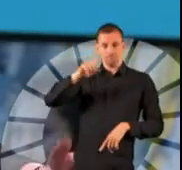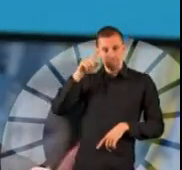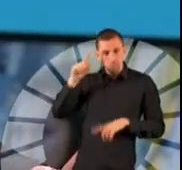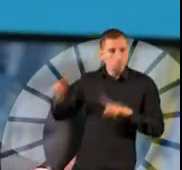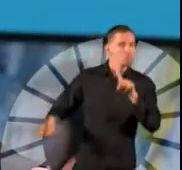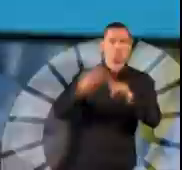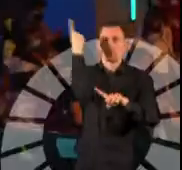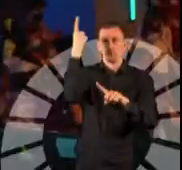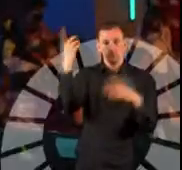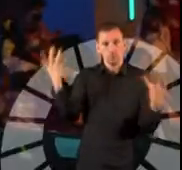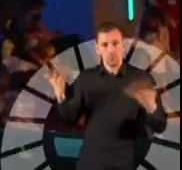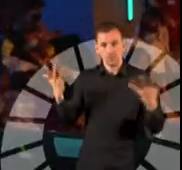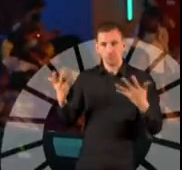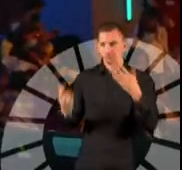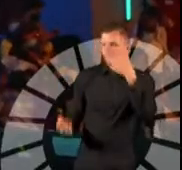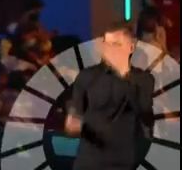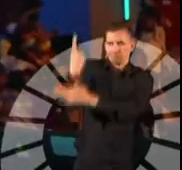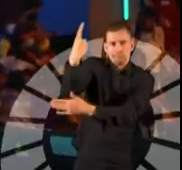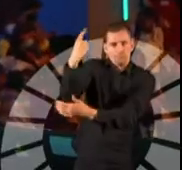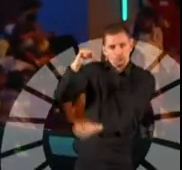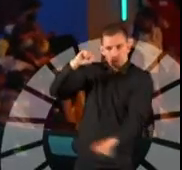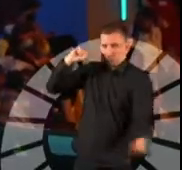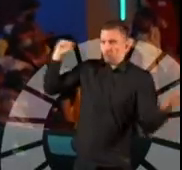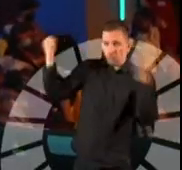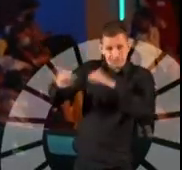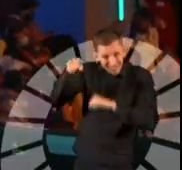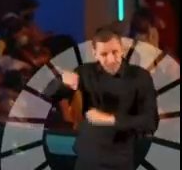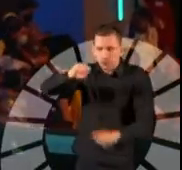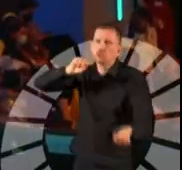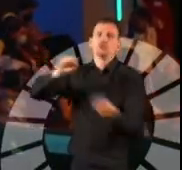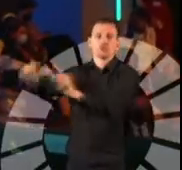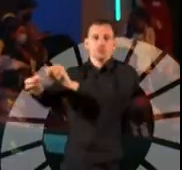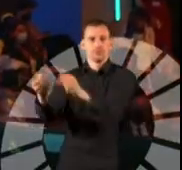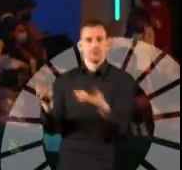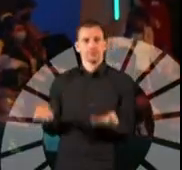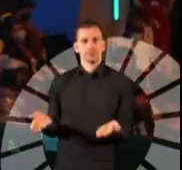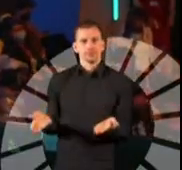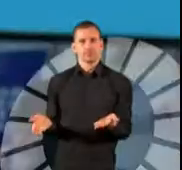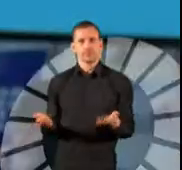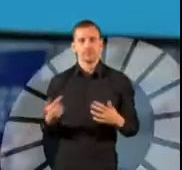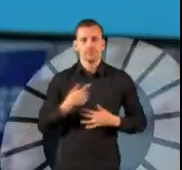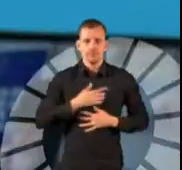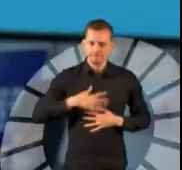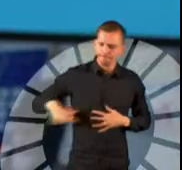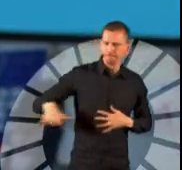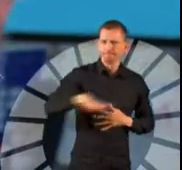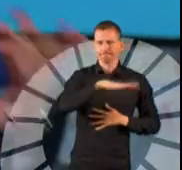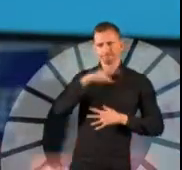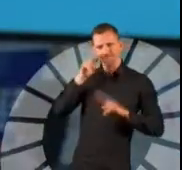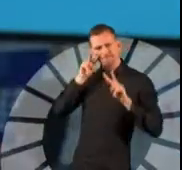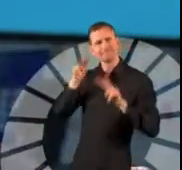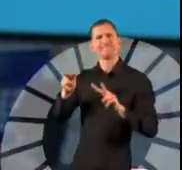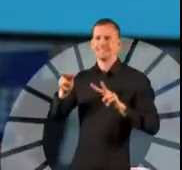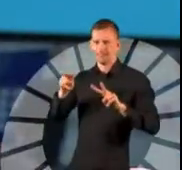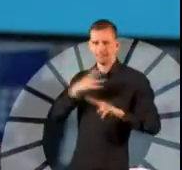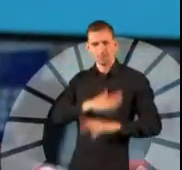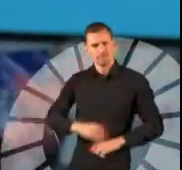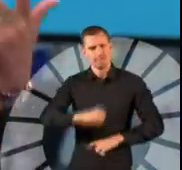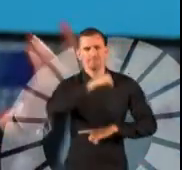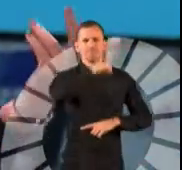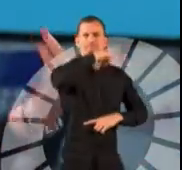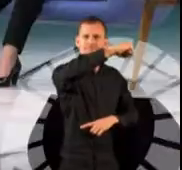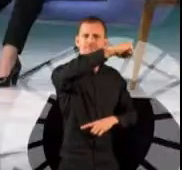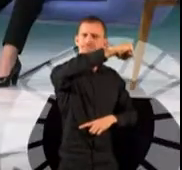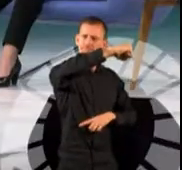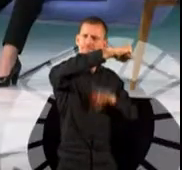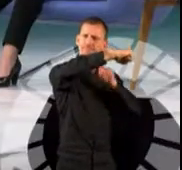for a new approach to leadership, intergenerational co-leadership, because we cannot inherit systems we didn't co-design. And